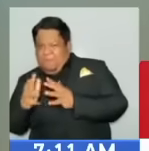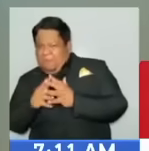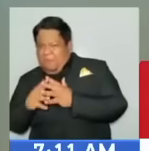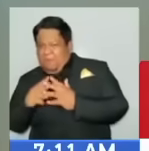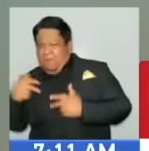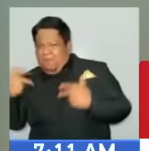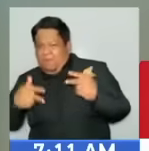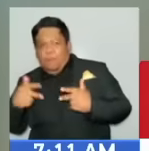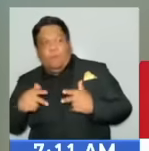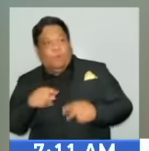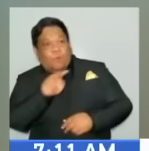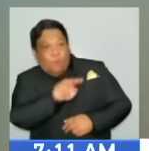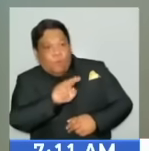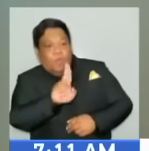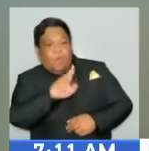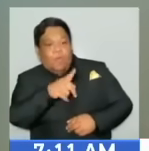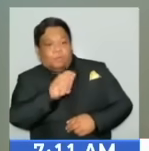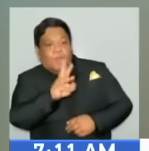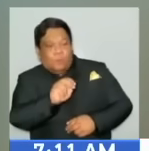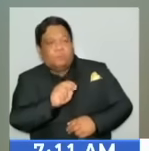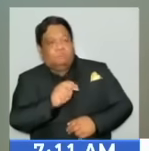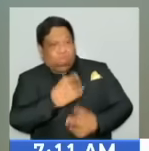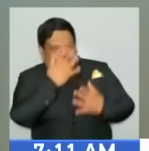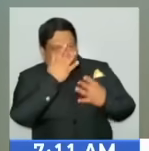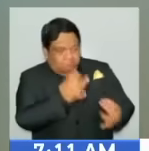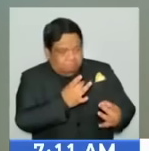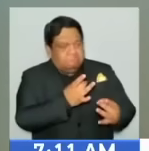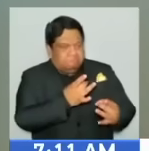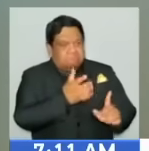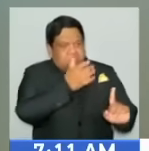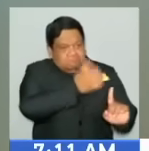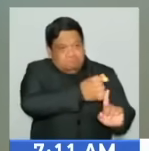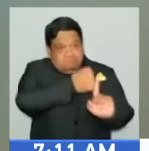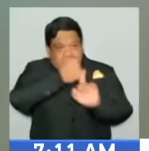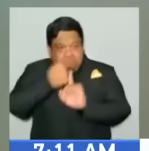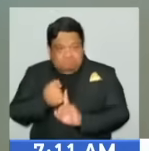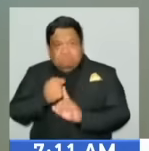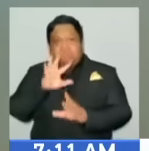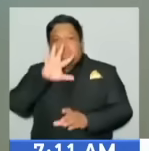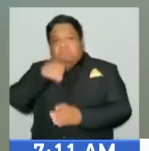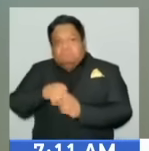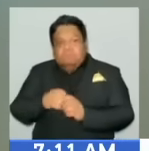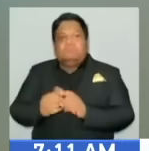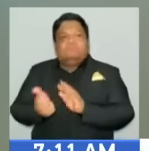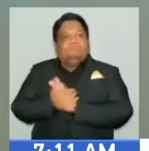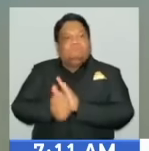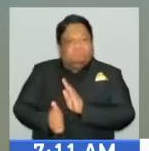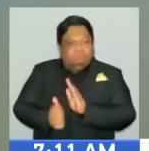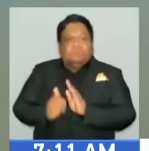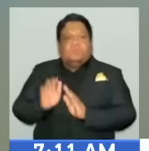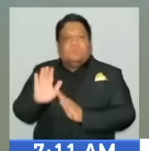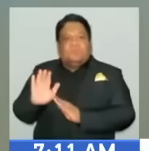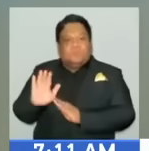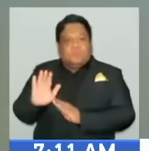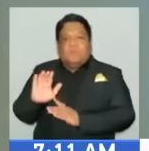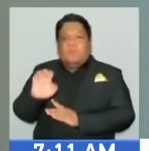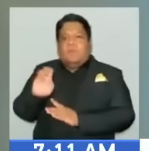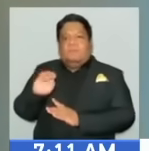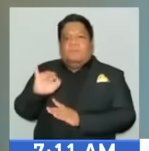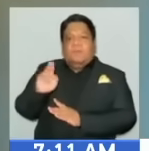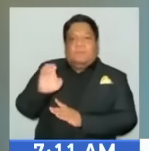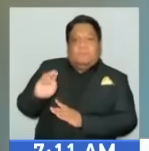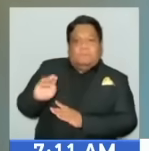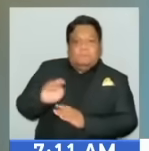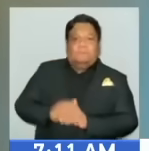At pumirma si Easy Mill bilang isa sa roster of talents ng Shady Records ni Eminem at record labels ni Dr. Dre